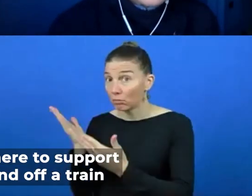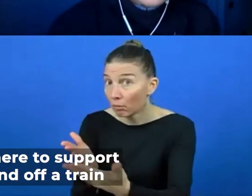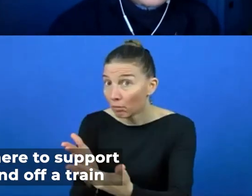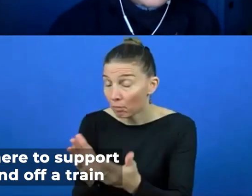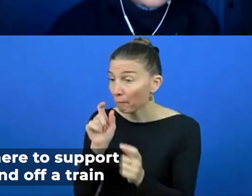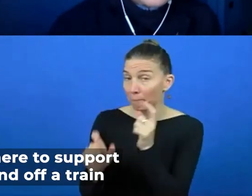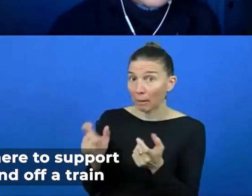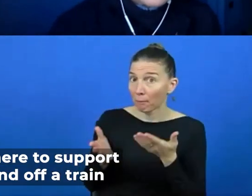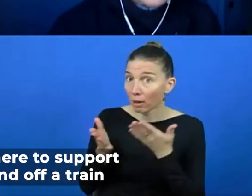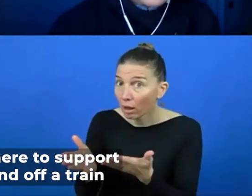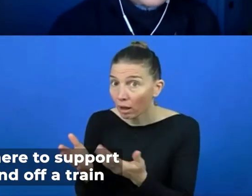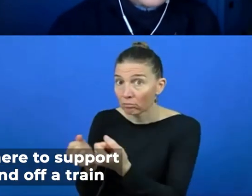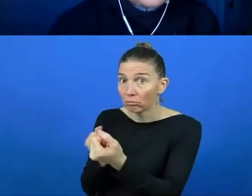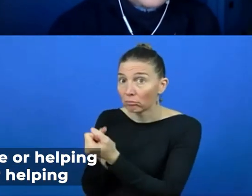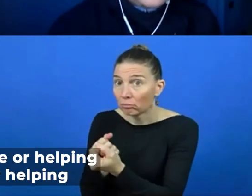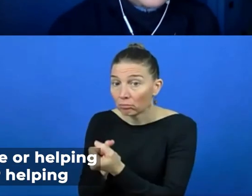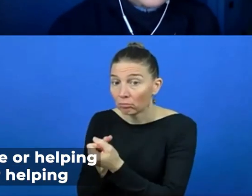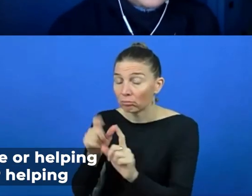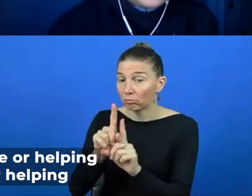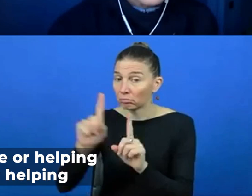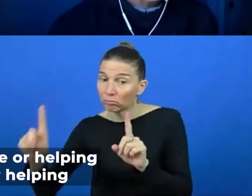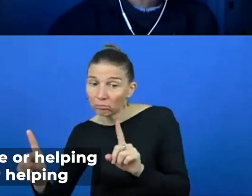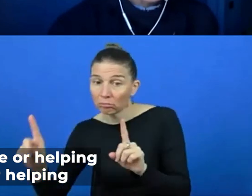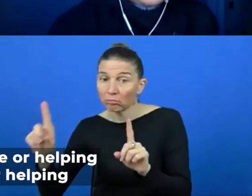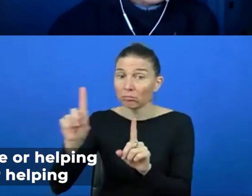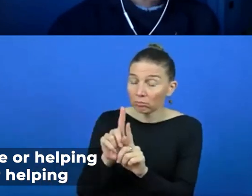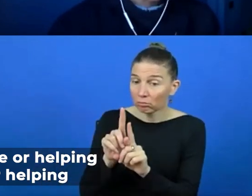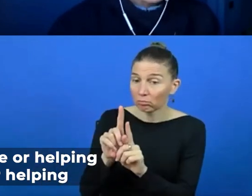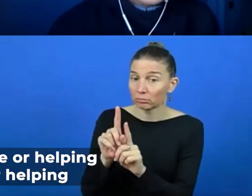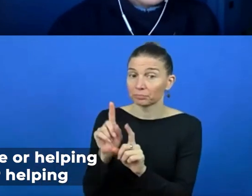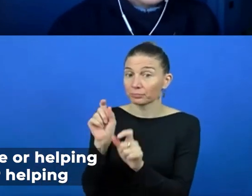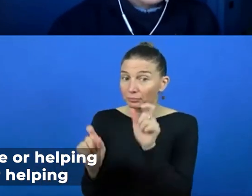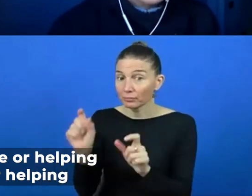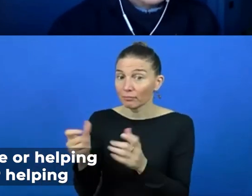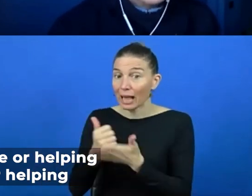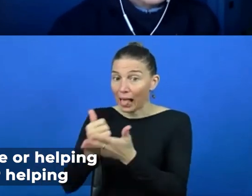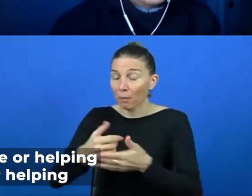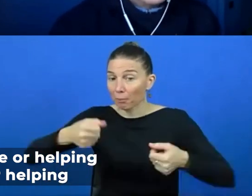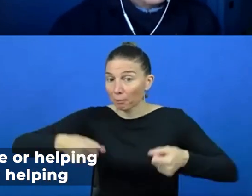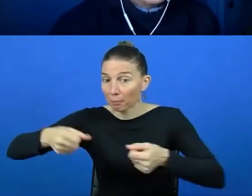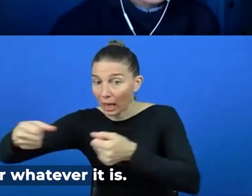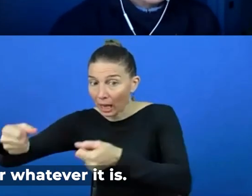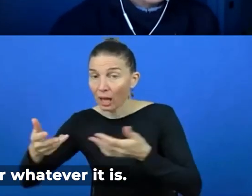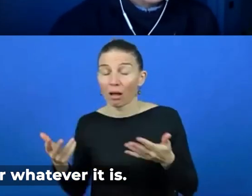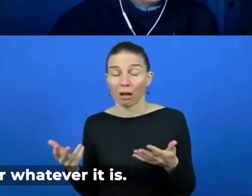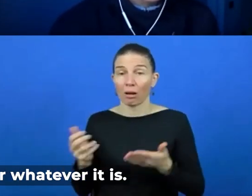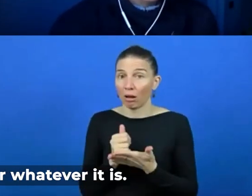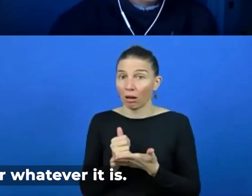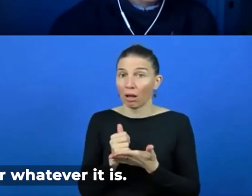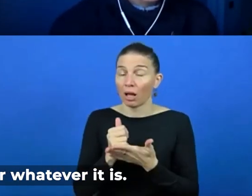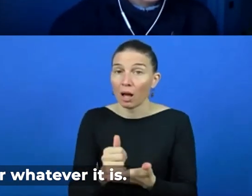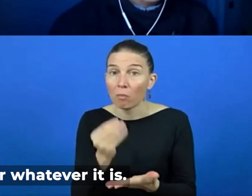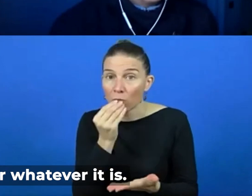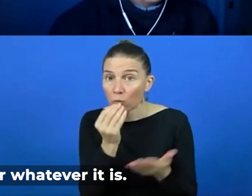there to support you getting on and off a train or on and off a plane, or helping with bags, or helping with getting food,